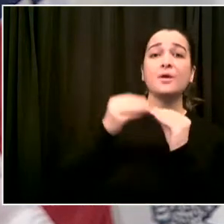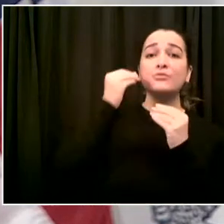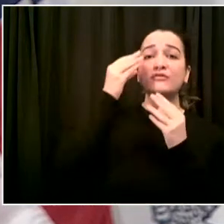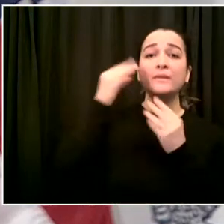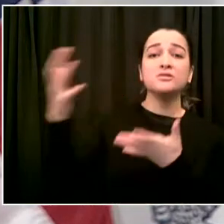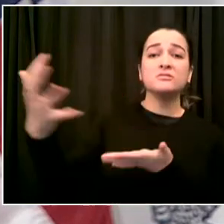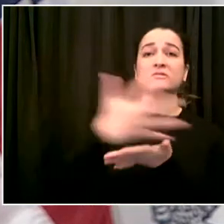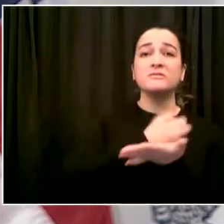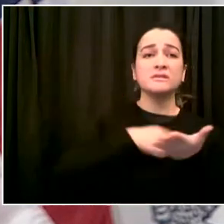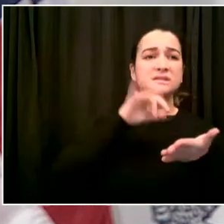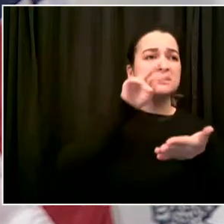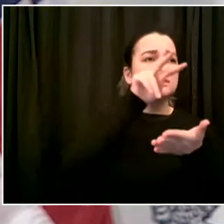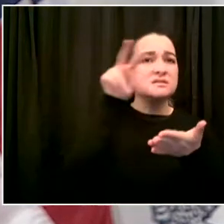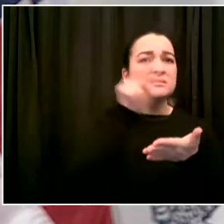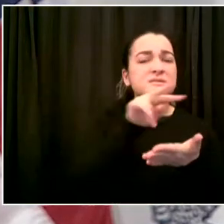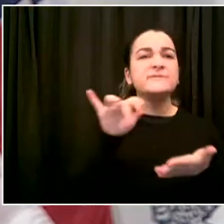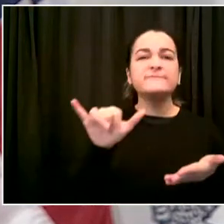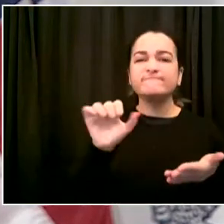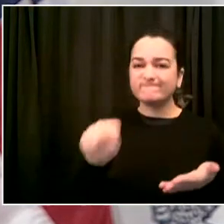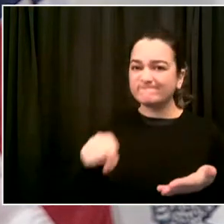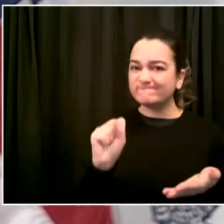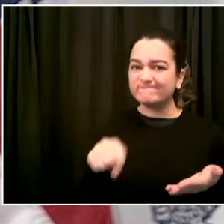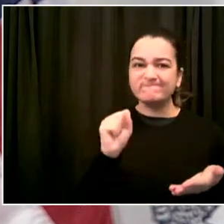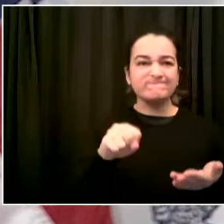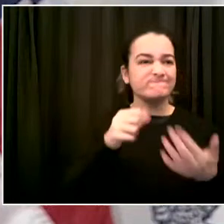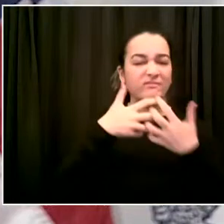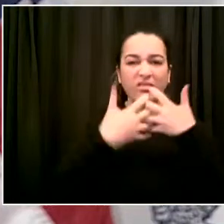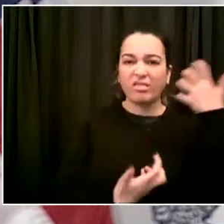have, vast majority of the folks who got